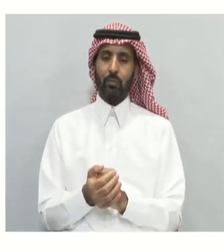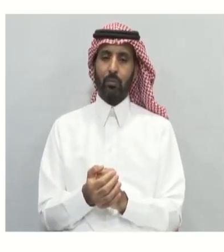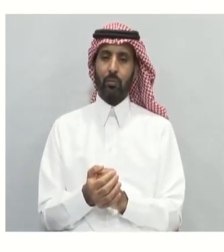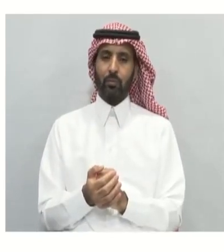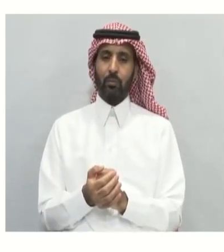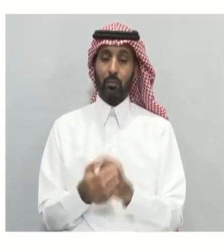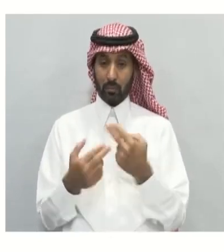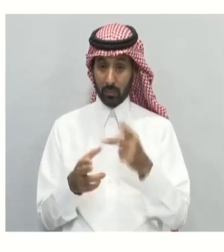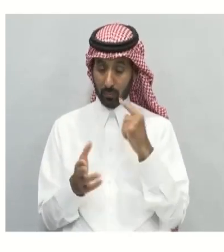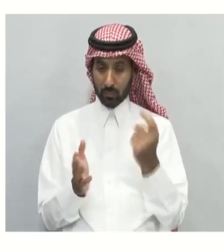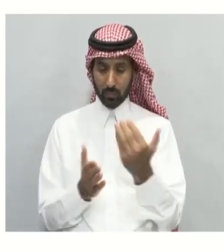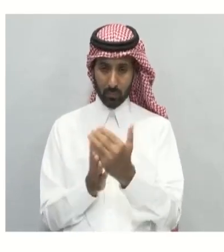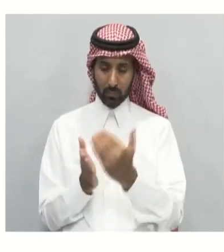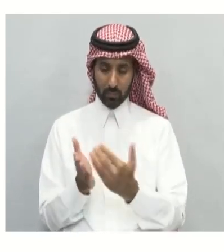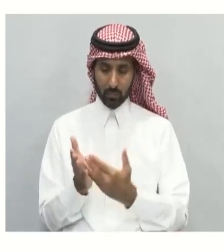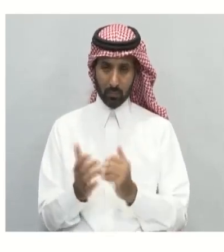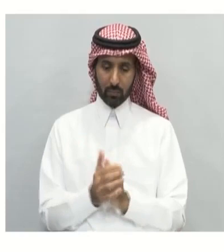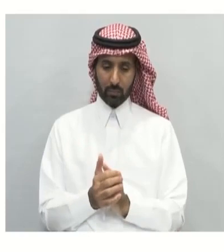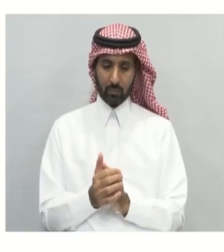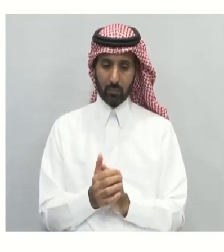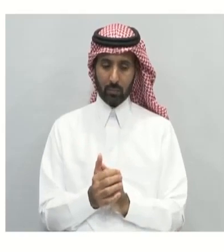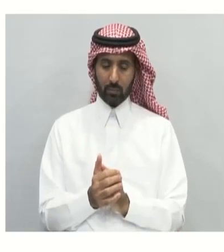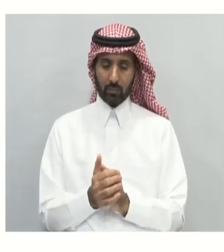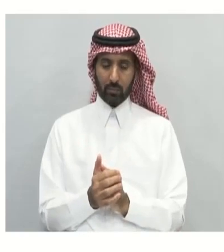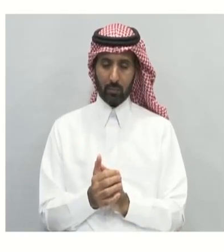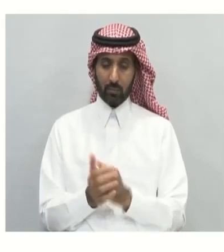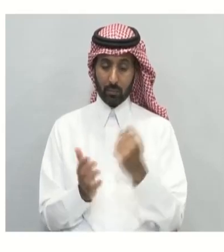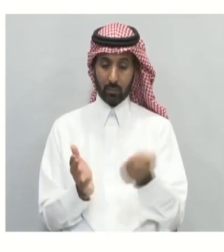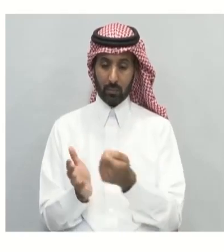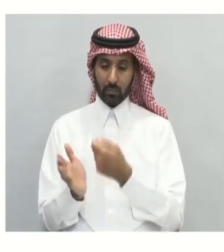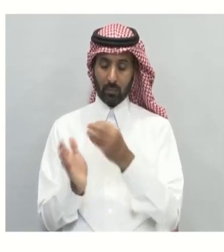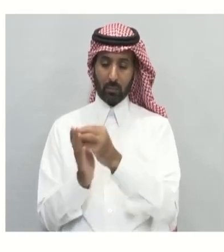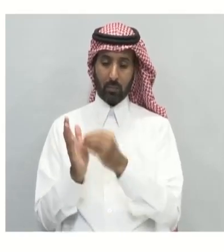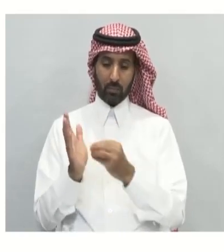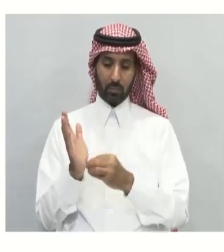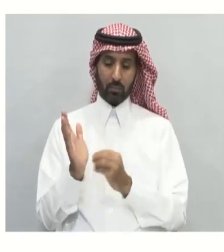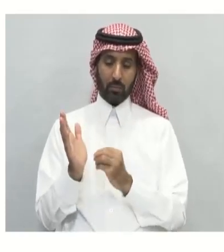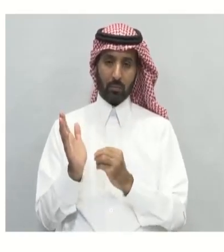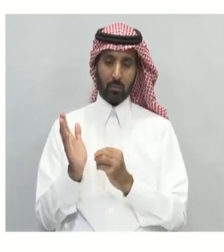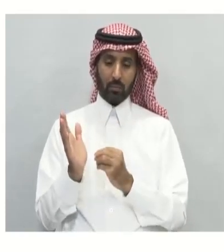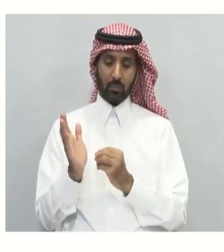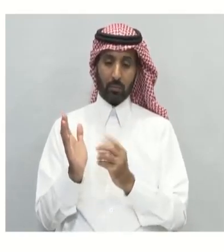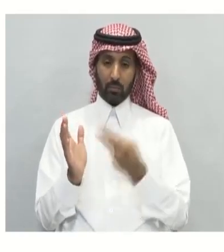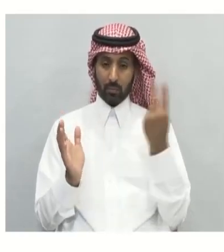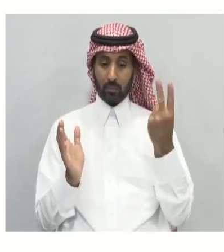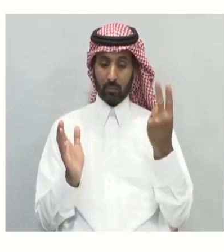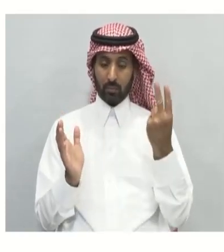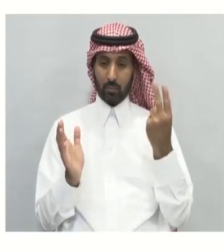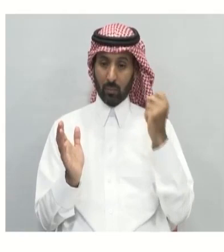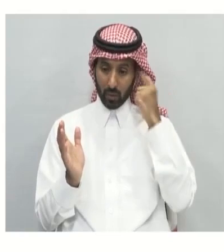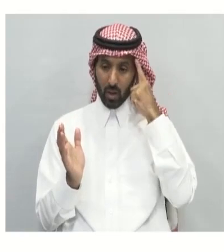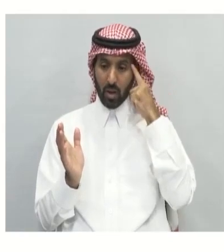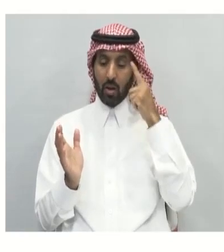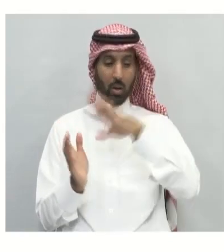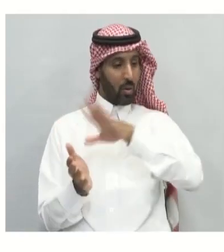how I am going to write. So, writing rules, let's follow. We have to make sure